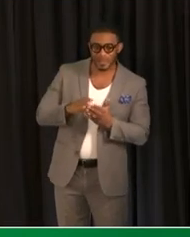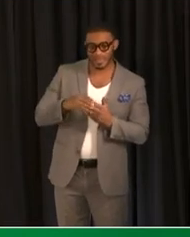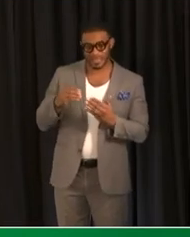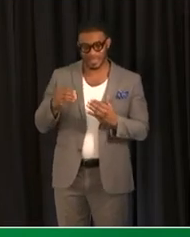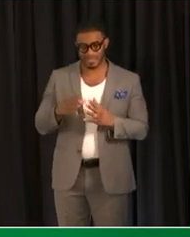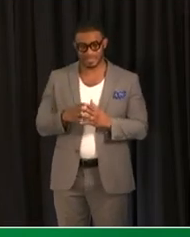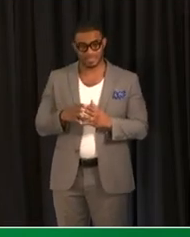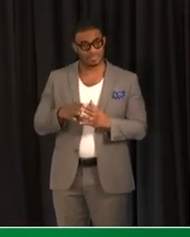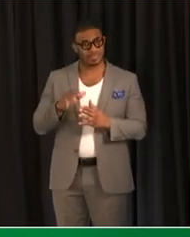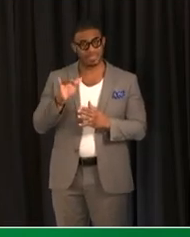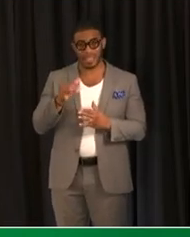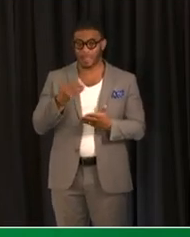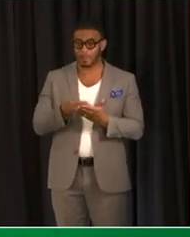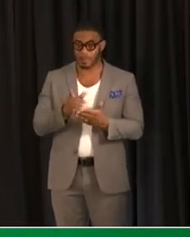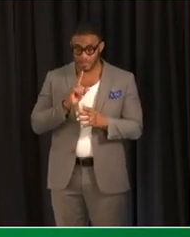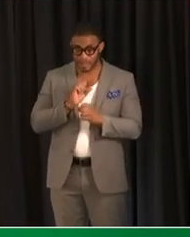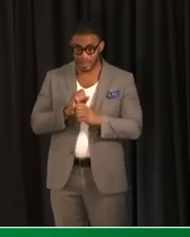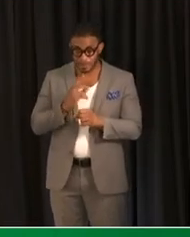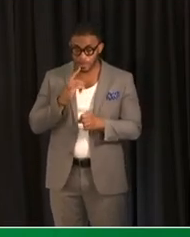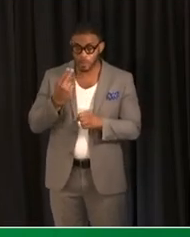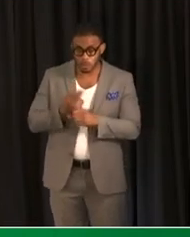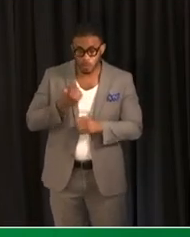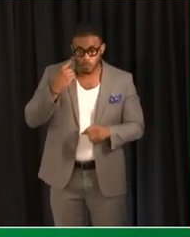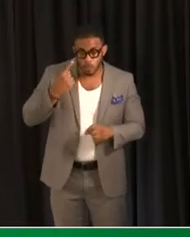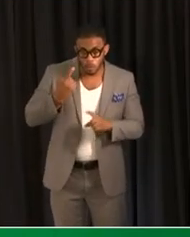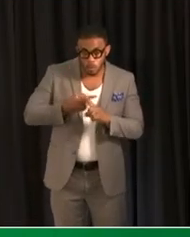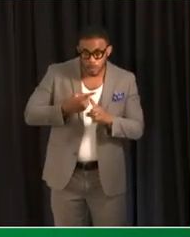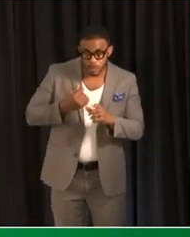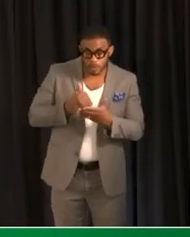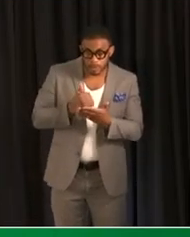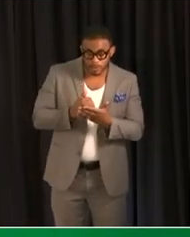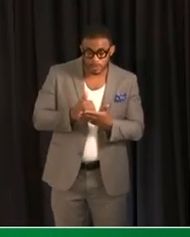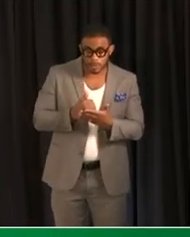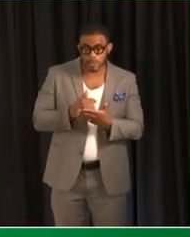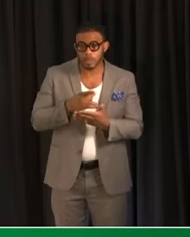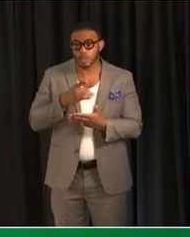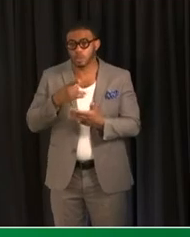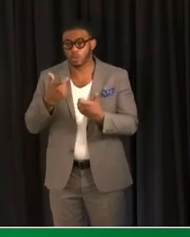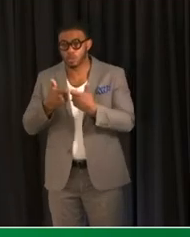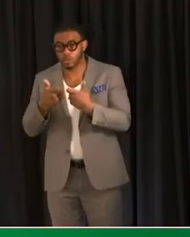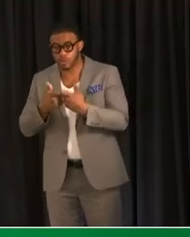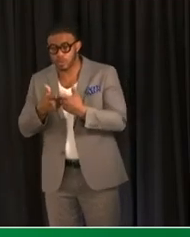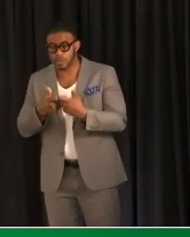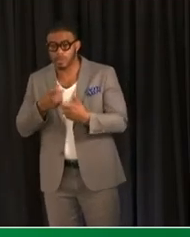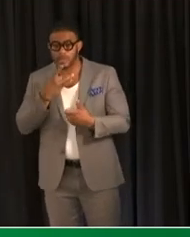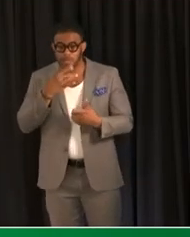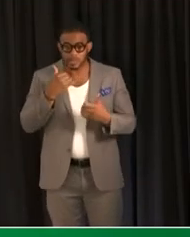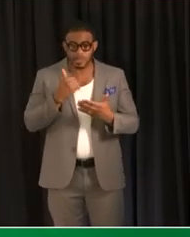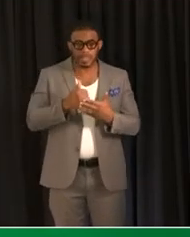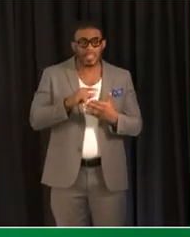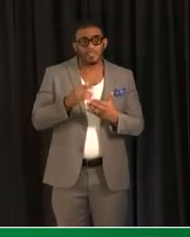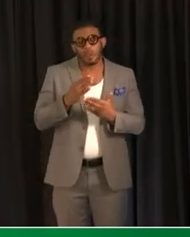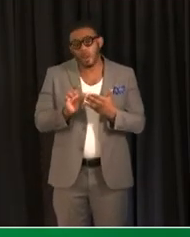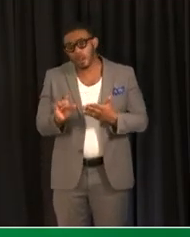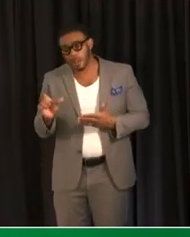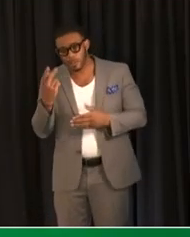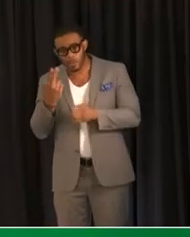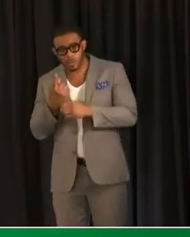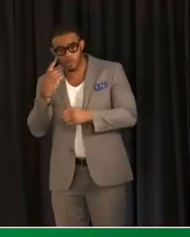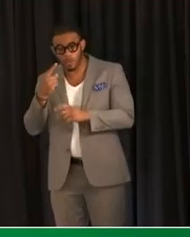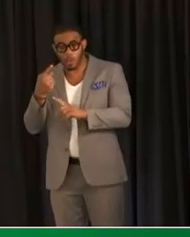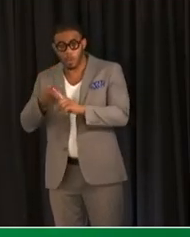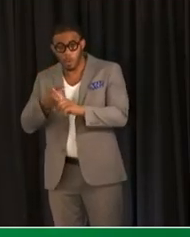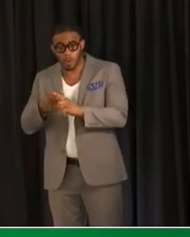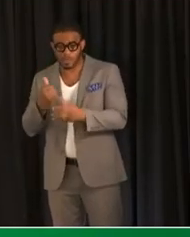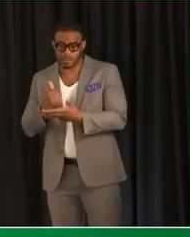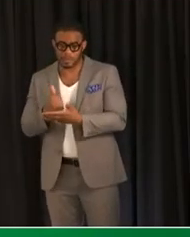million. That funding can actually be used for rental assistance, utility assistance, and even a portion of it can be used